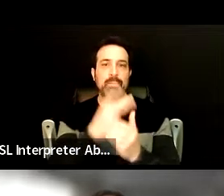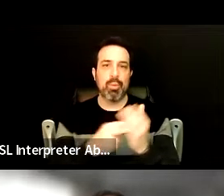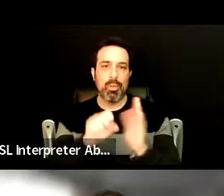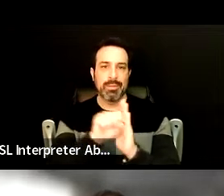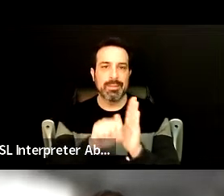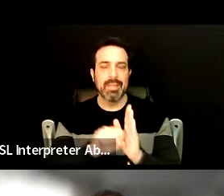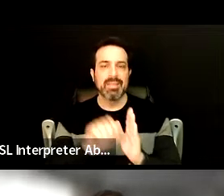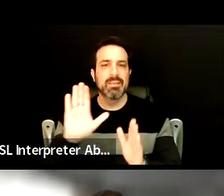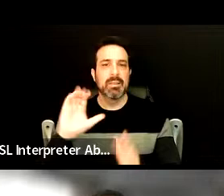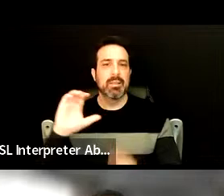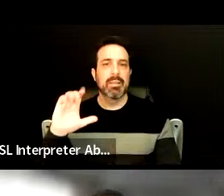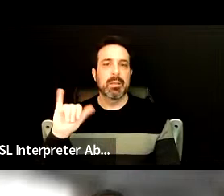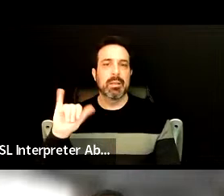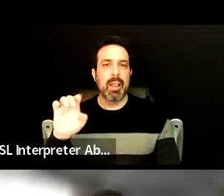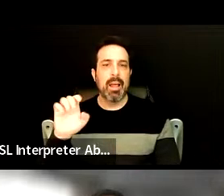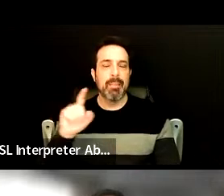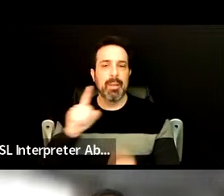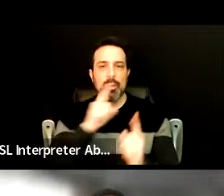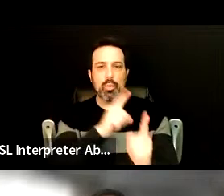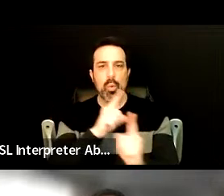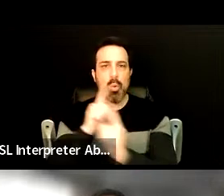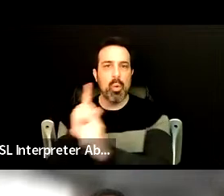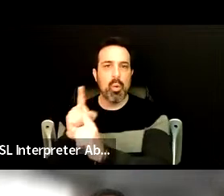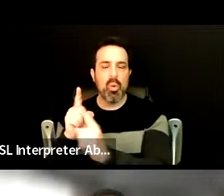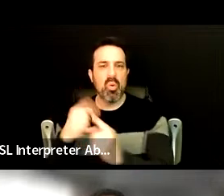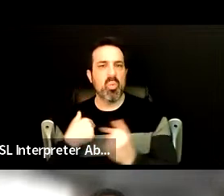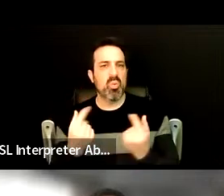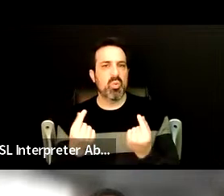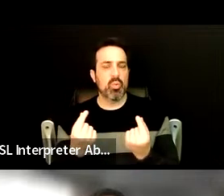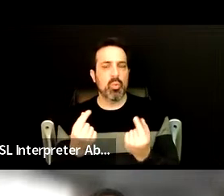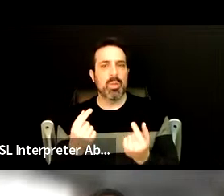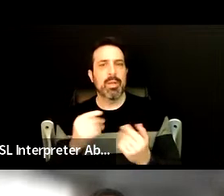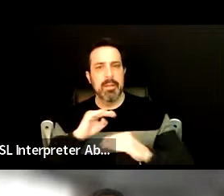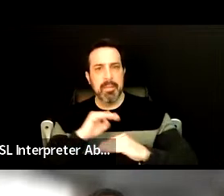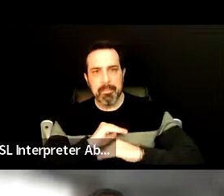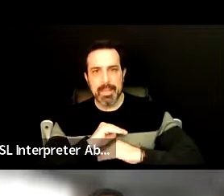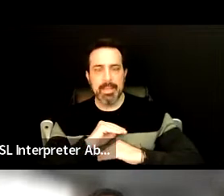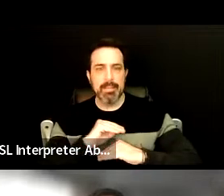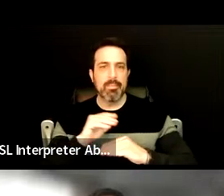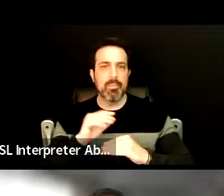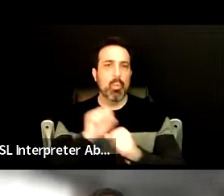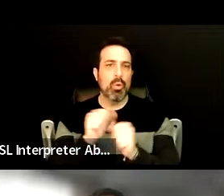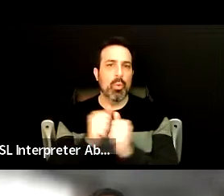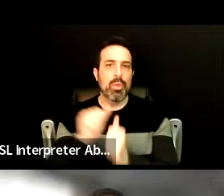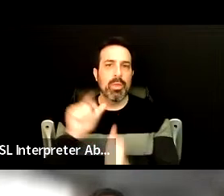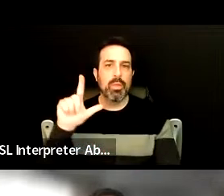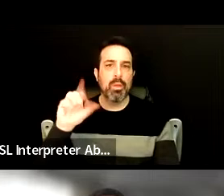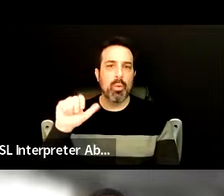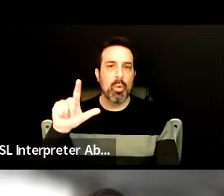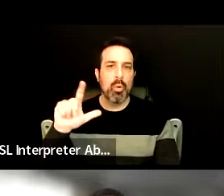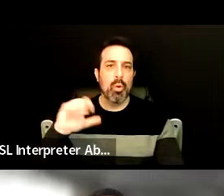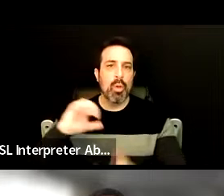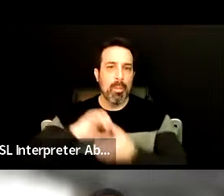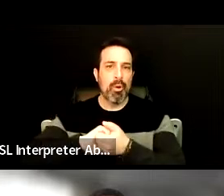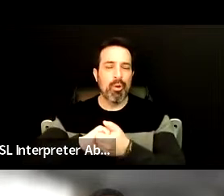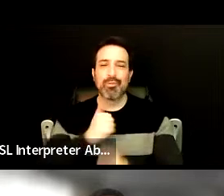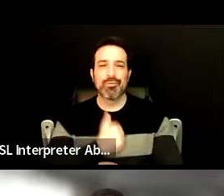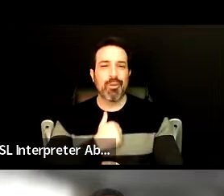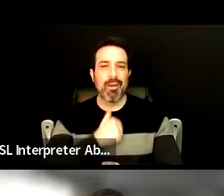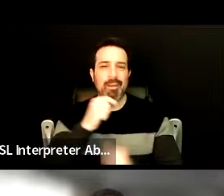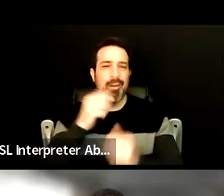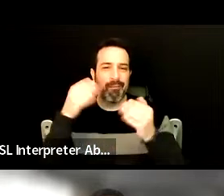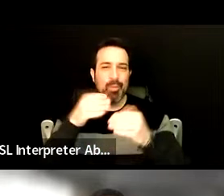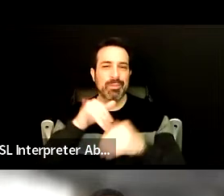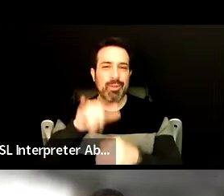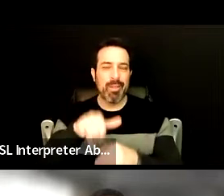climate goals and what we're doing to meet those and working with our local partners. Sorry, I didn't focus on that, but